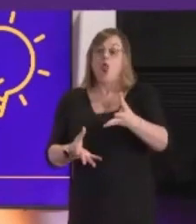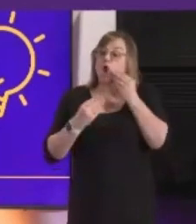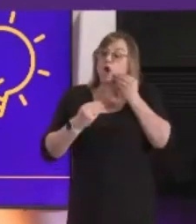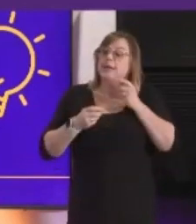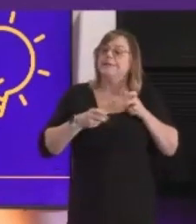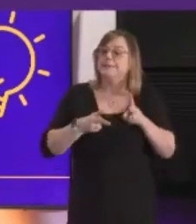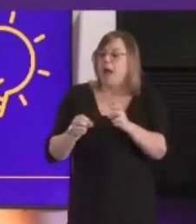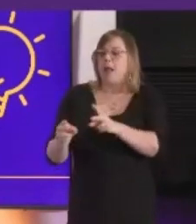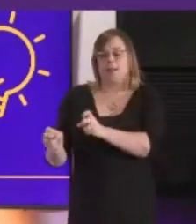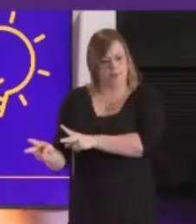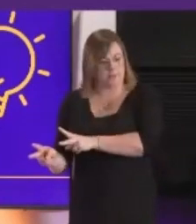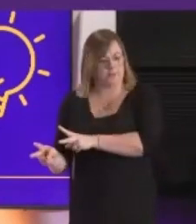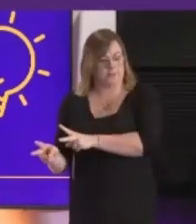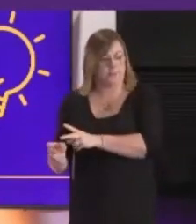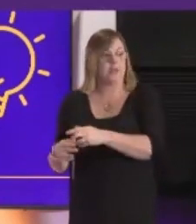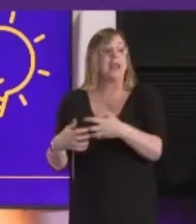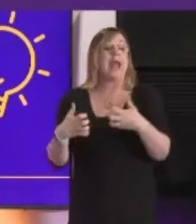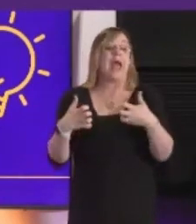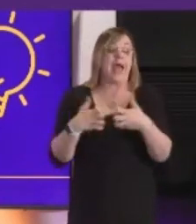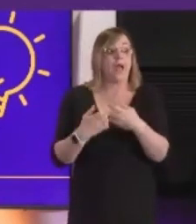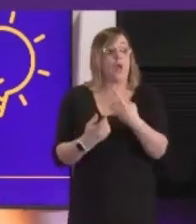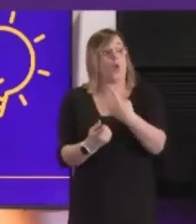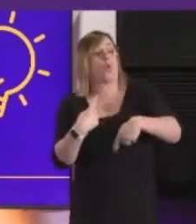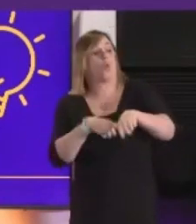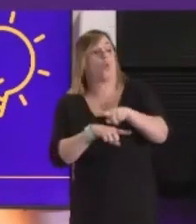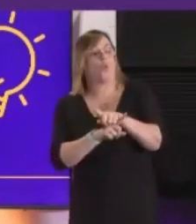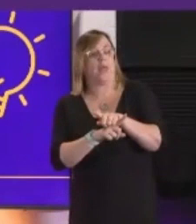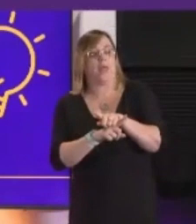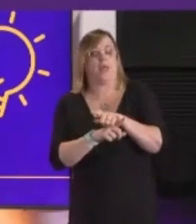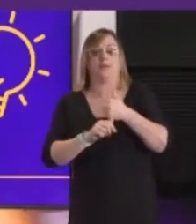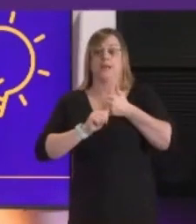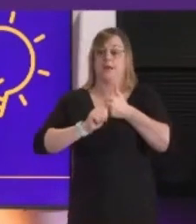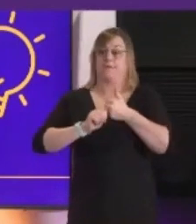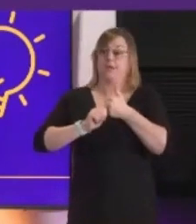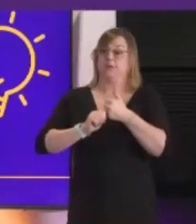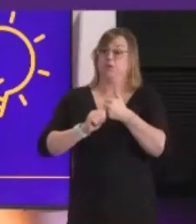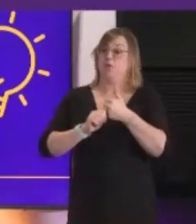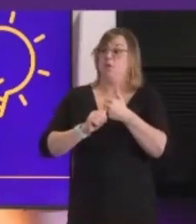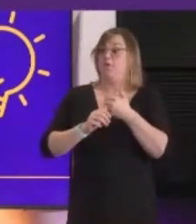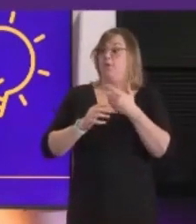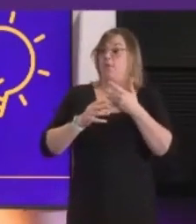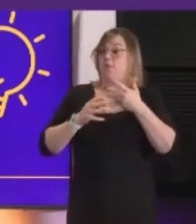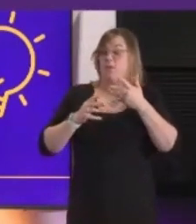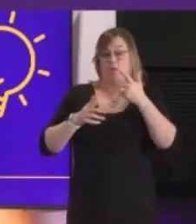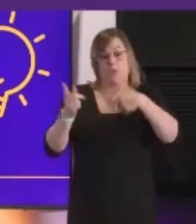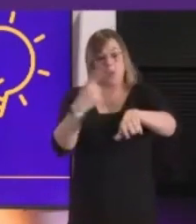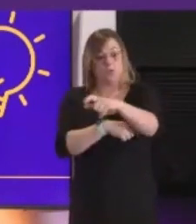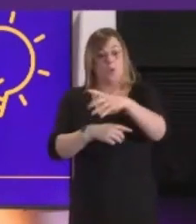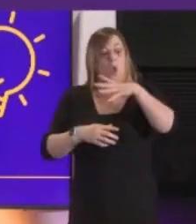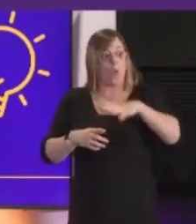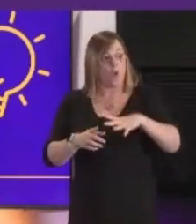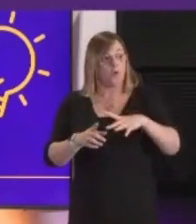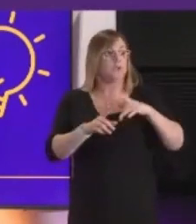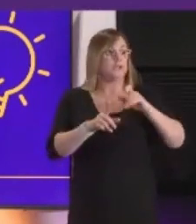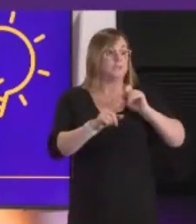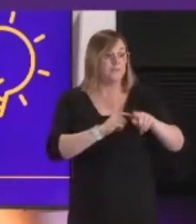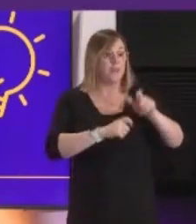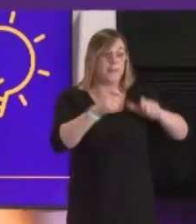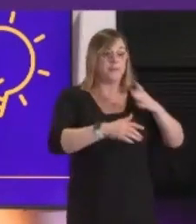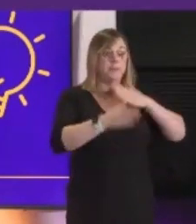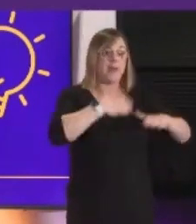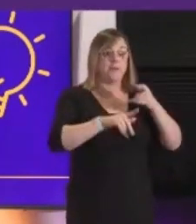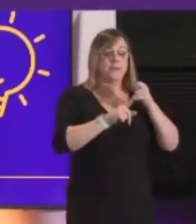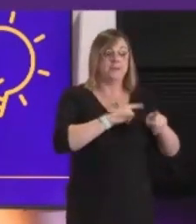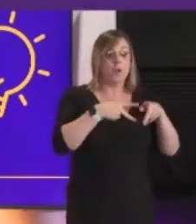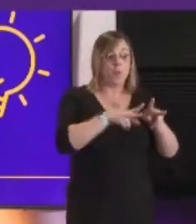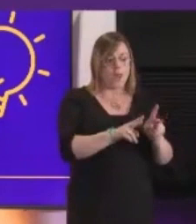styles. And the ways in which we, as the advocates, as the community, as the people who want others to behave in a particular way, we've really got to